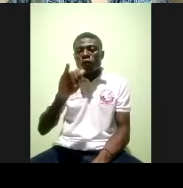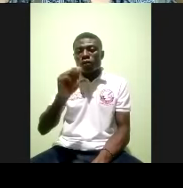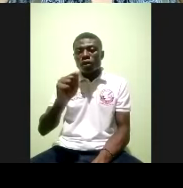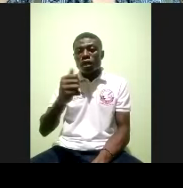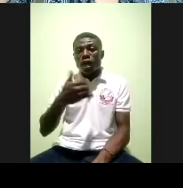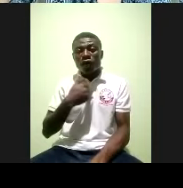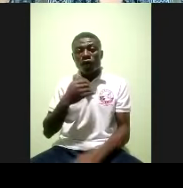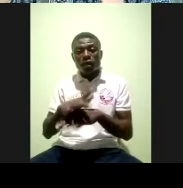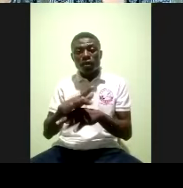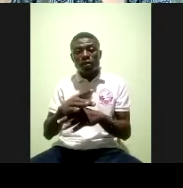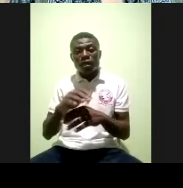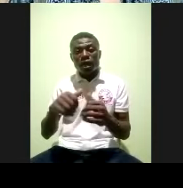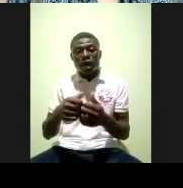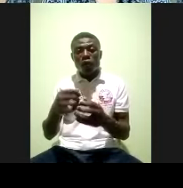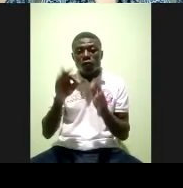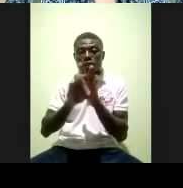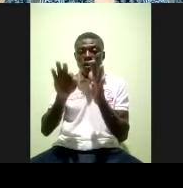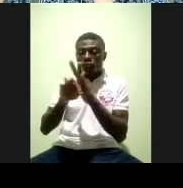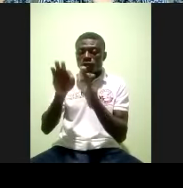in counting, and